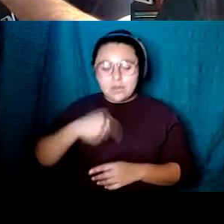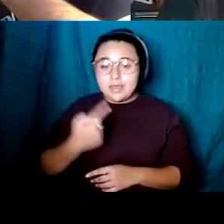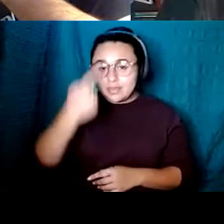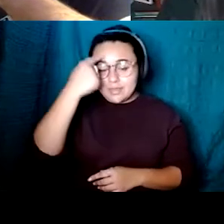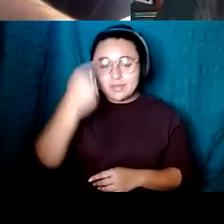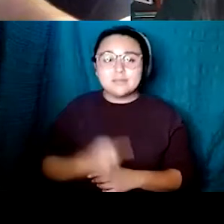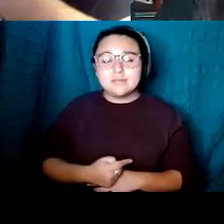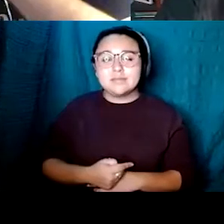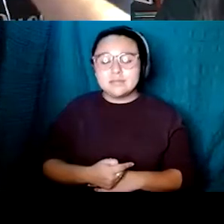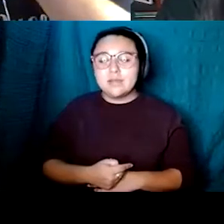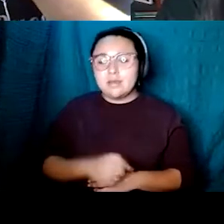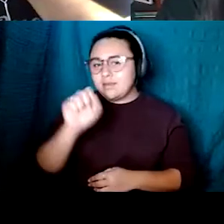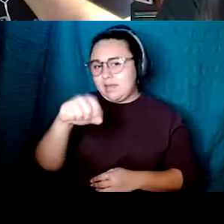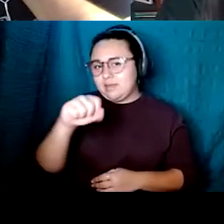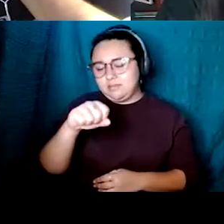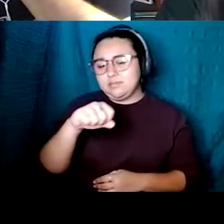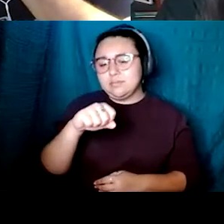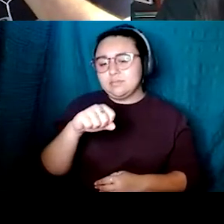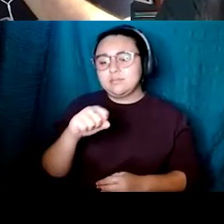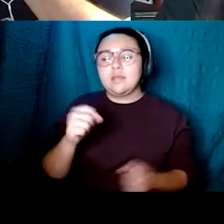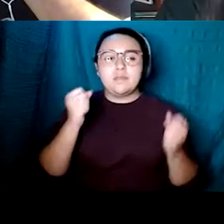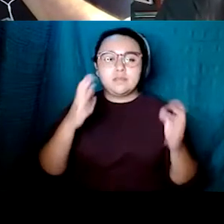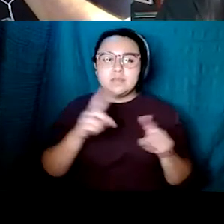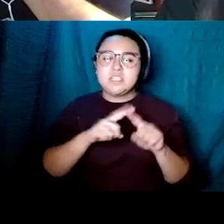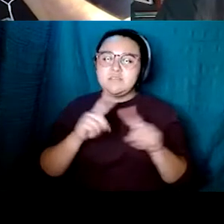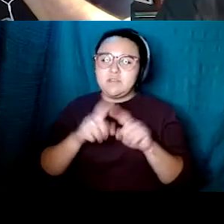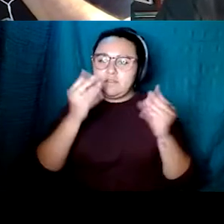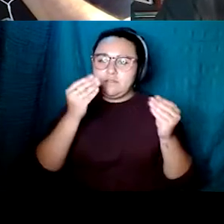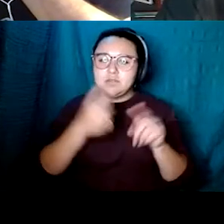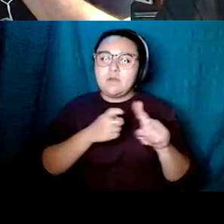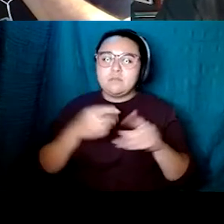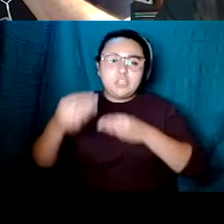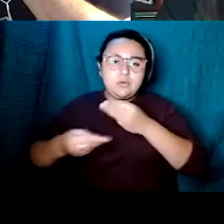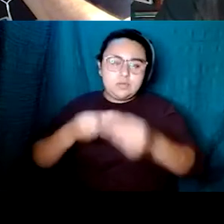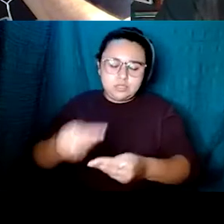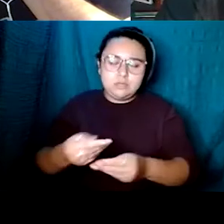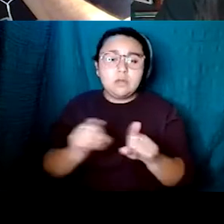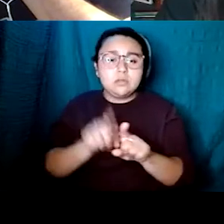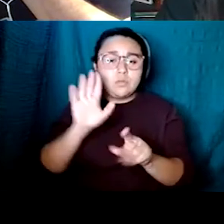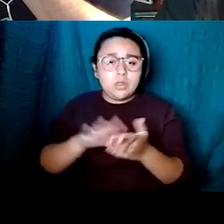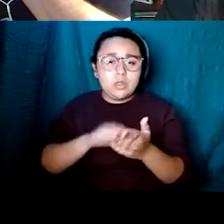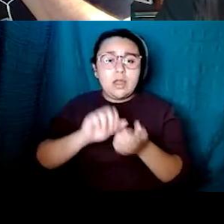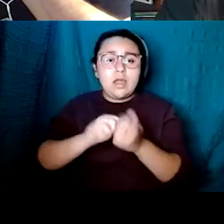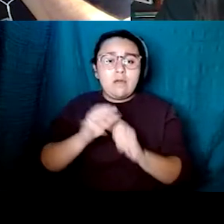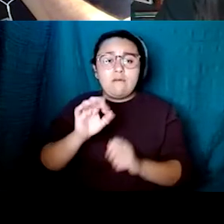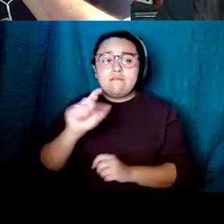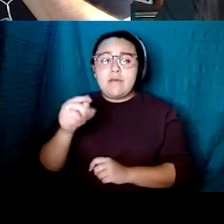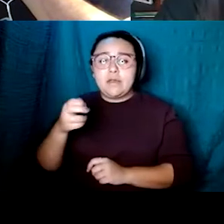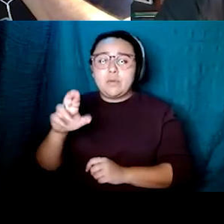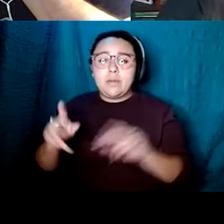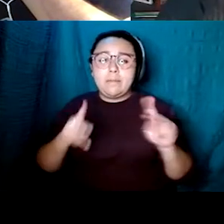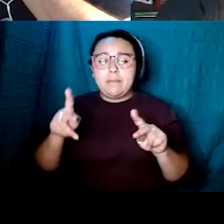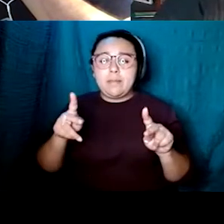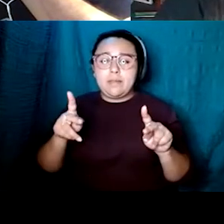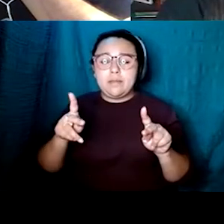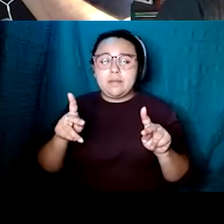I think on that term, you'll get a lot of information from the different generations, but you'll also learn about how fat and queer people